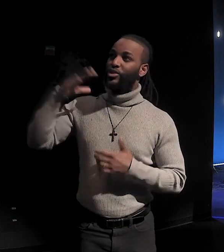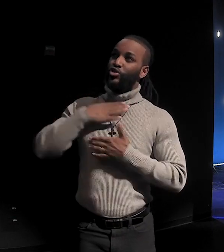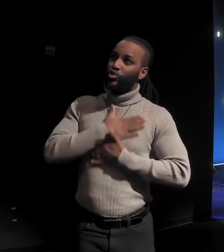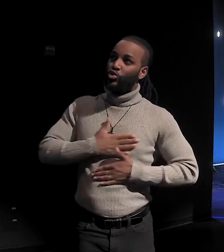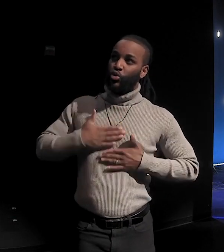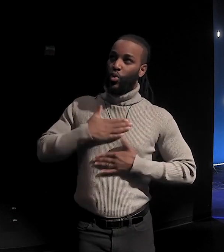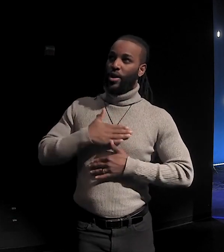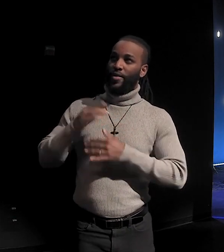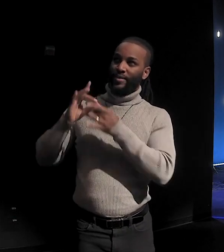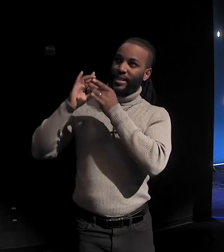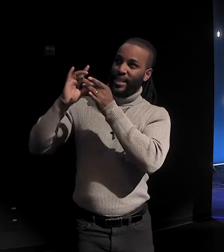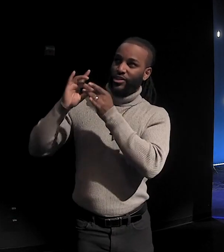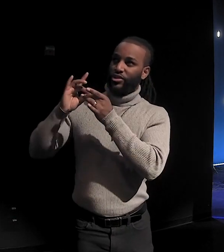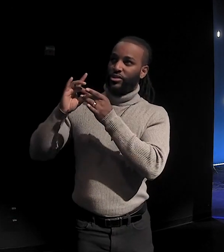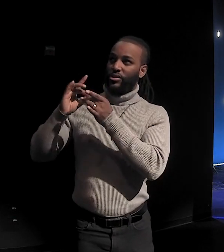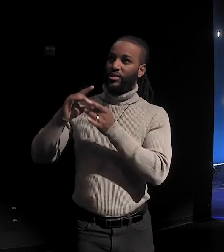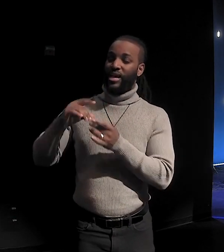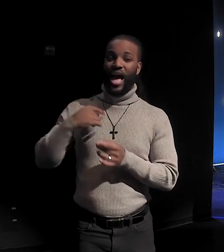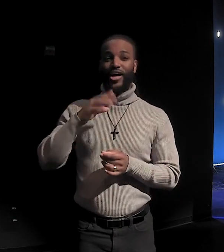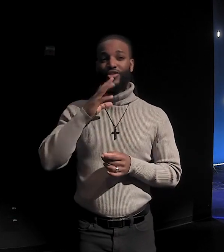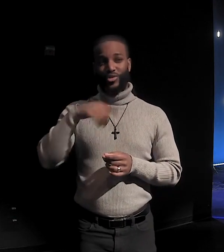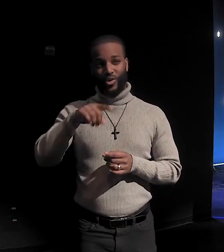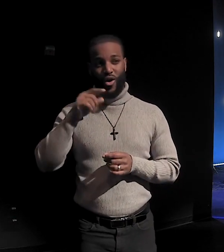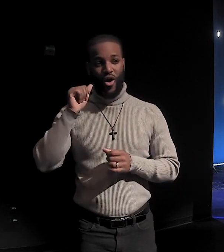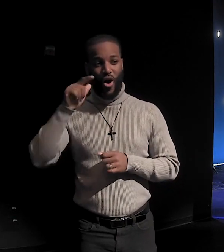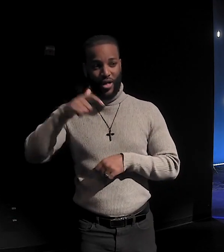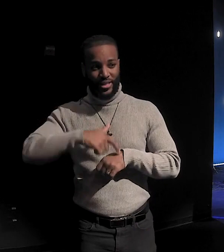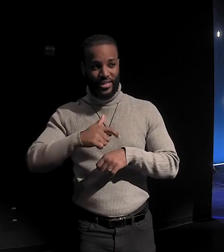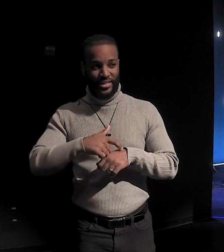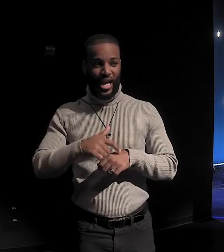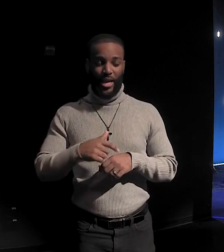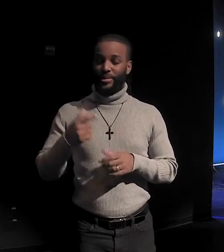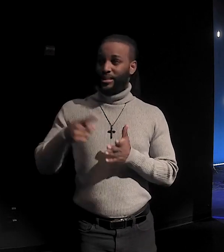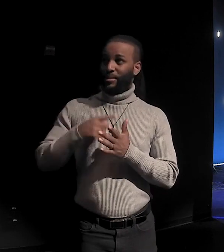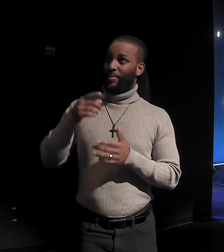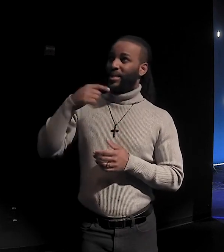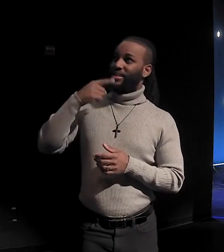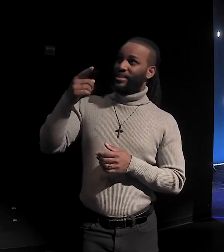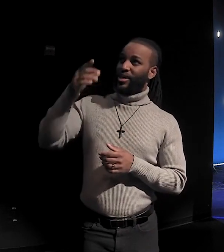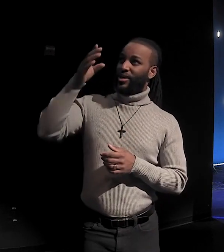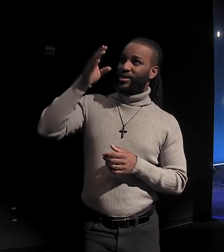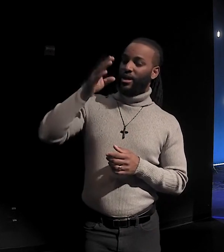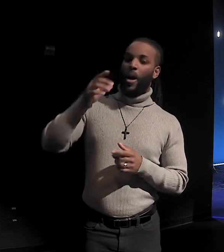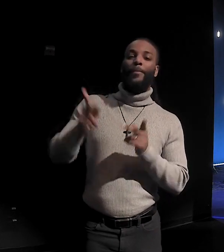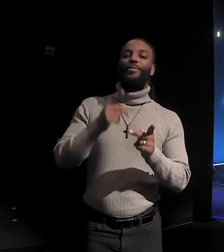of connection with God. I talk to people all the time. It's like, I'm not experiencing the great life with